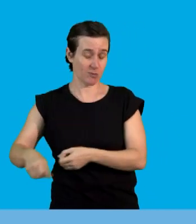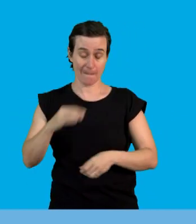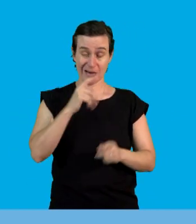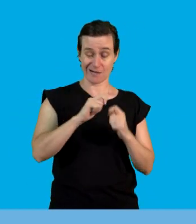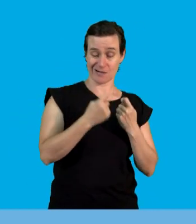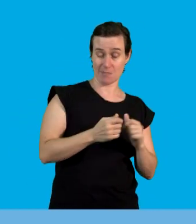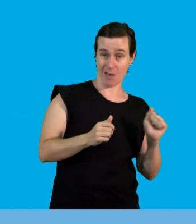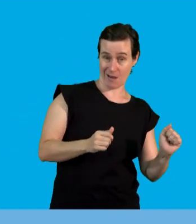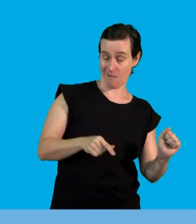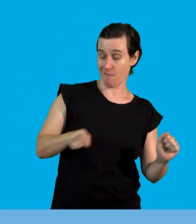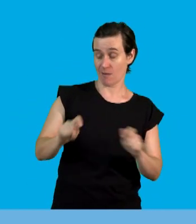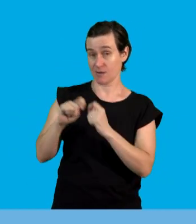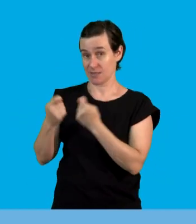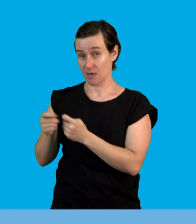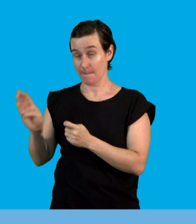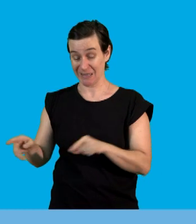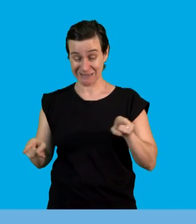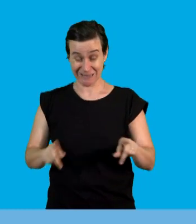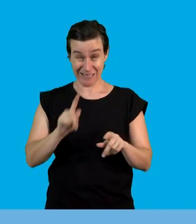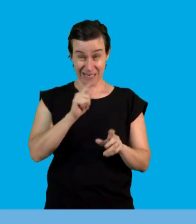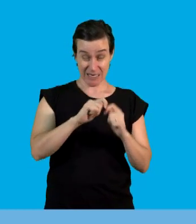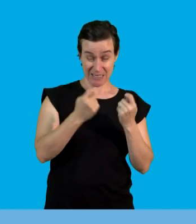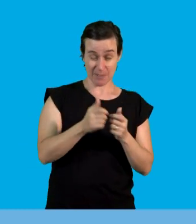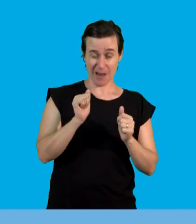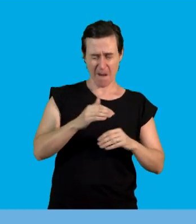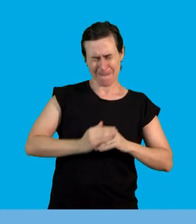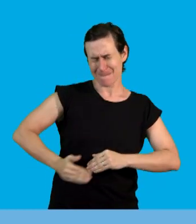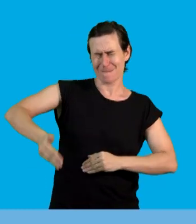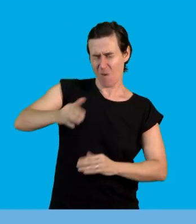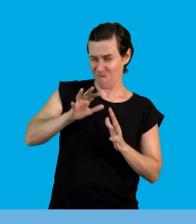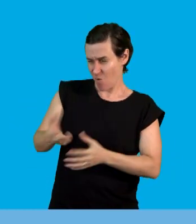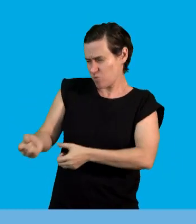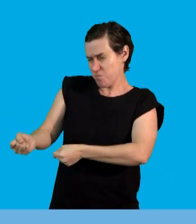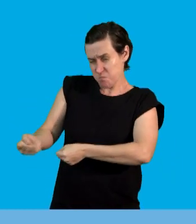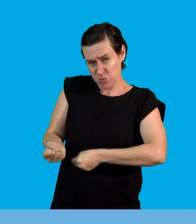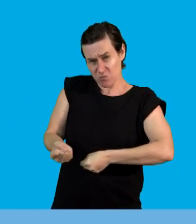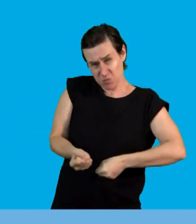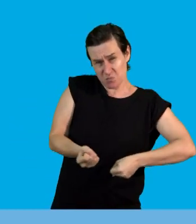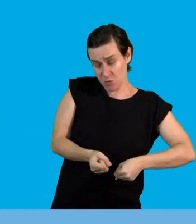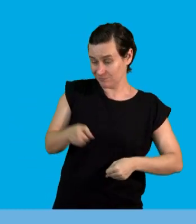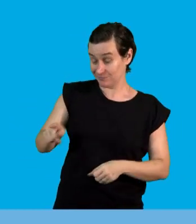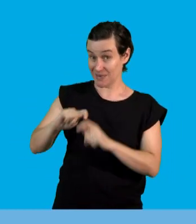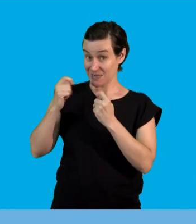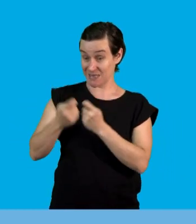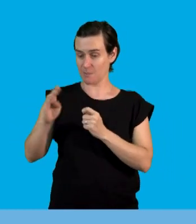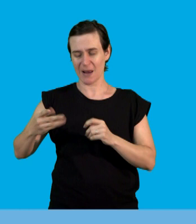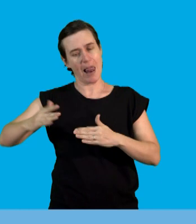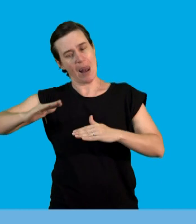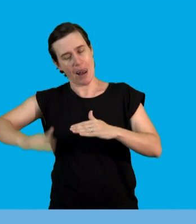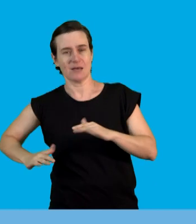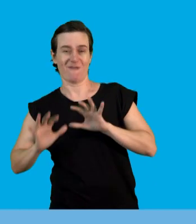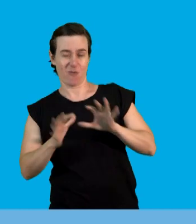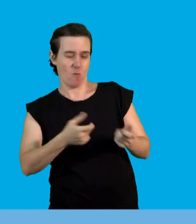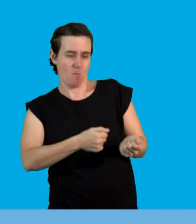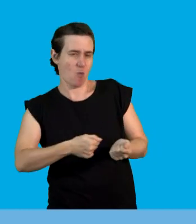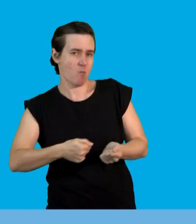Team B. Team A exerts a larger force onto the other team, whereas Team B exerts a smaller force onto the other one.